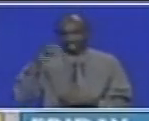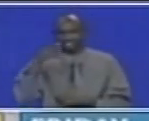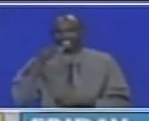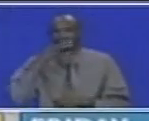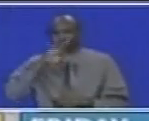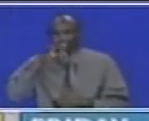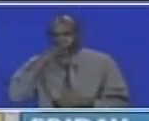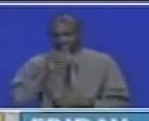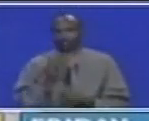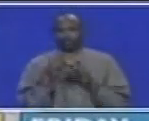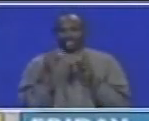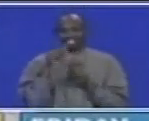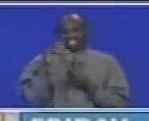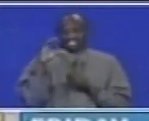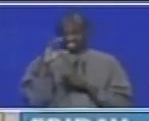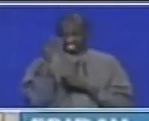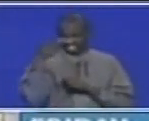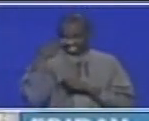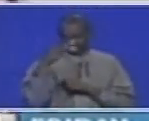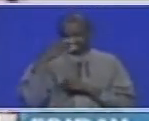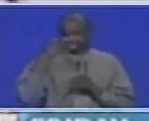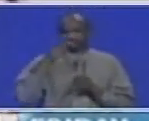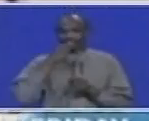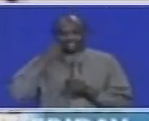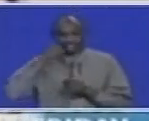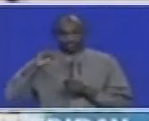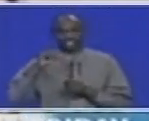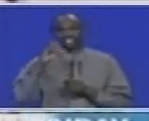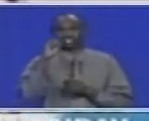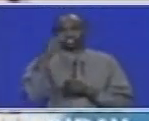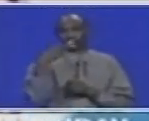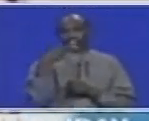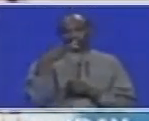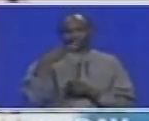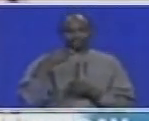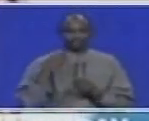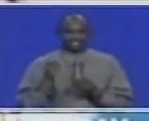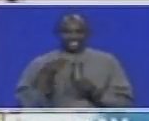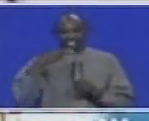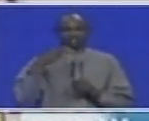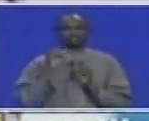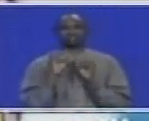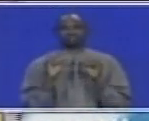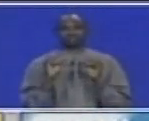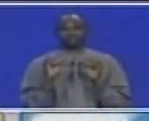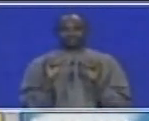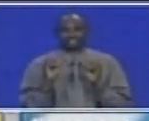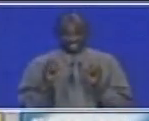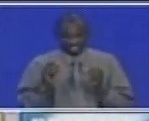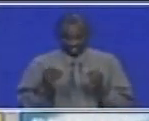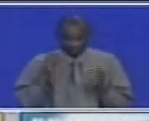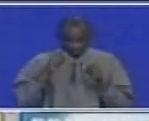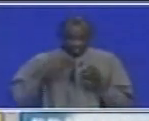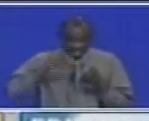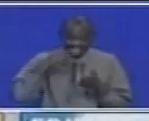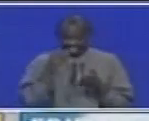So C and H form the sound sh and not ch in that case. All right. Is it right to say